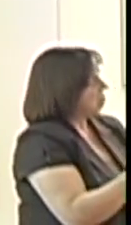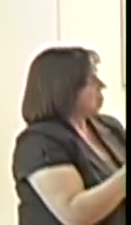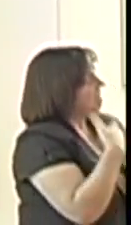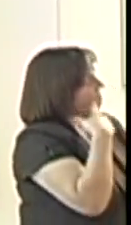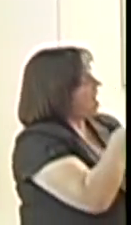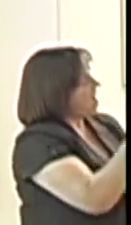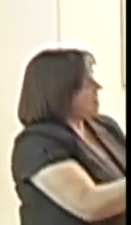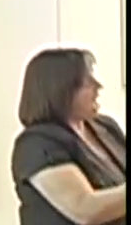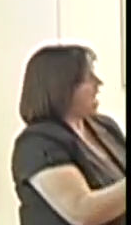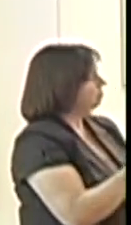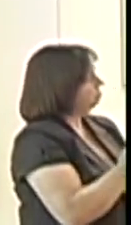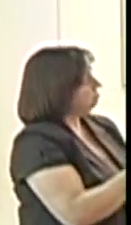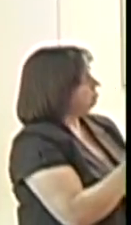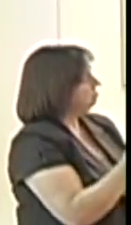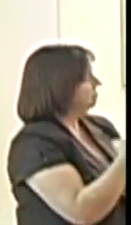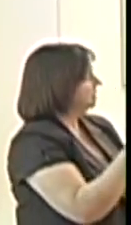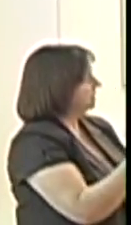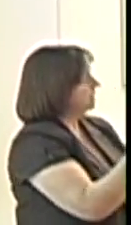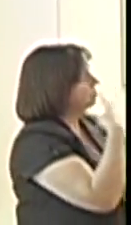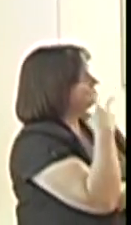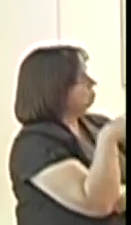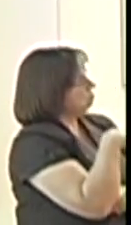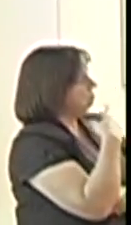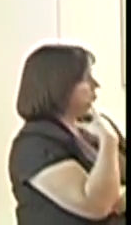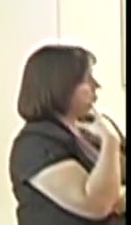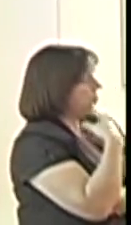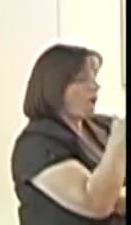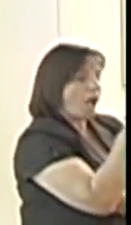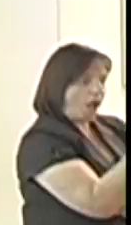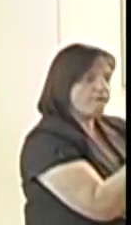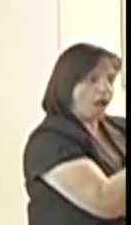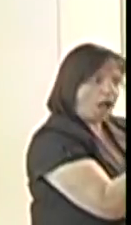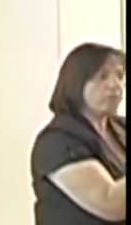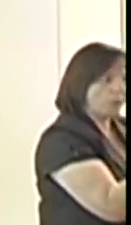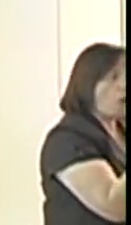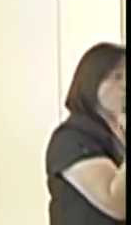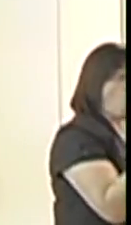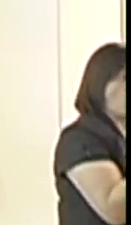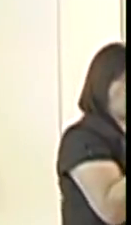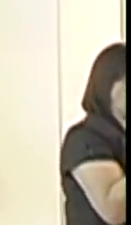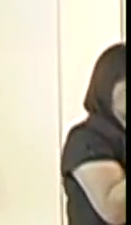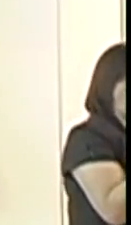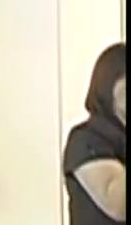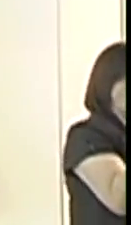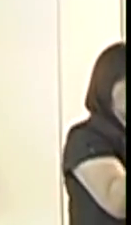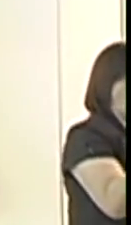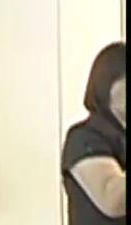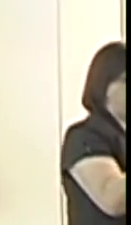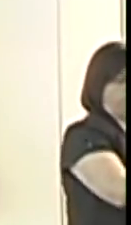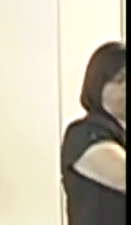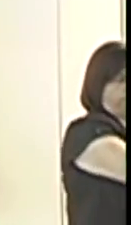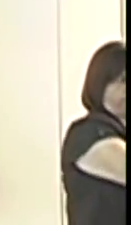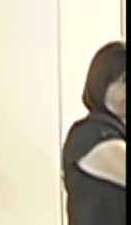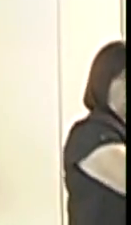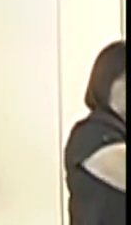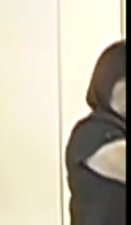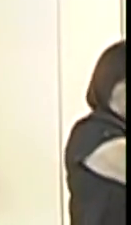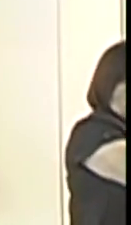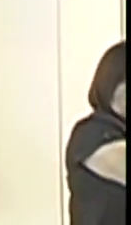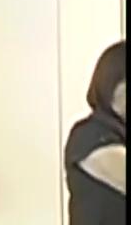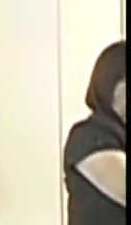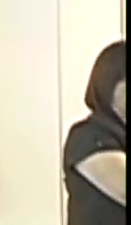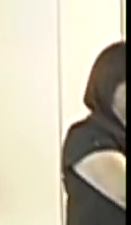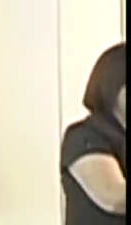children's articulation of signs, is that children show rather good control of two joints early on, the elbow and the first